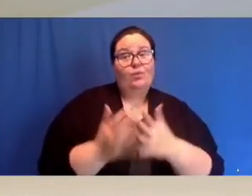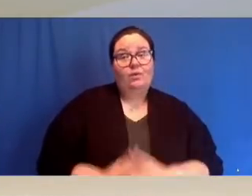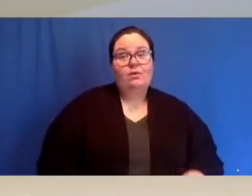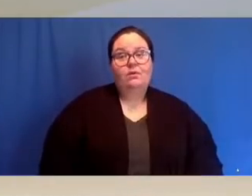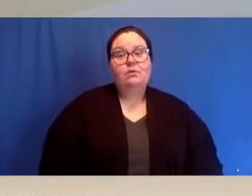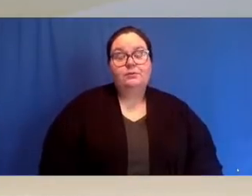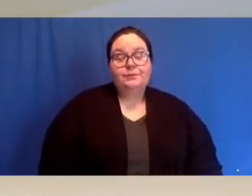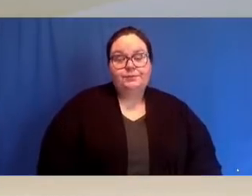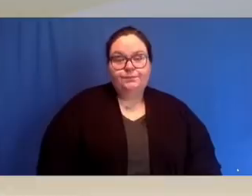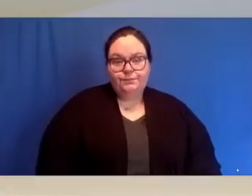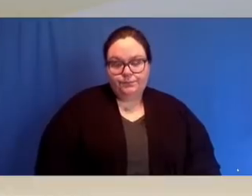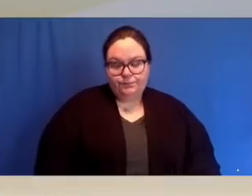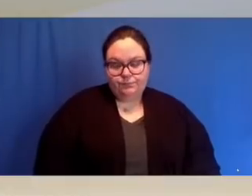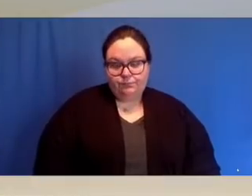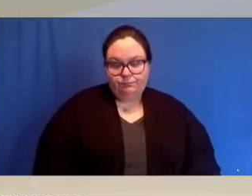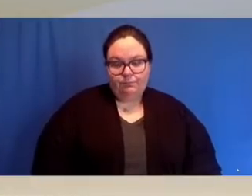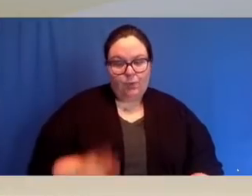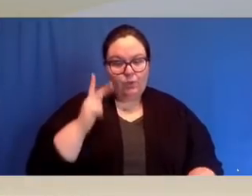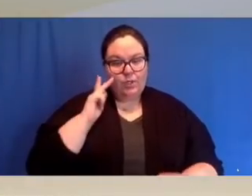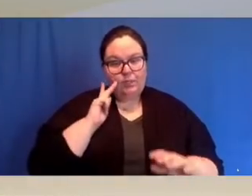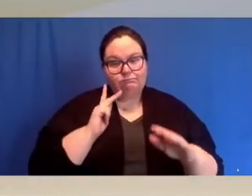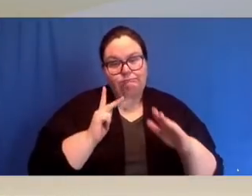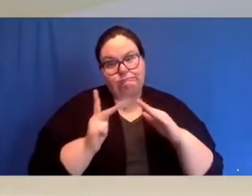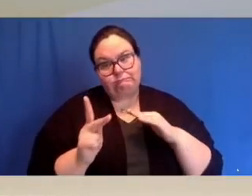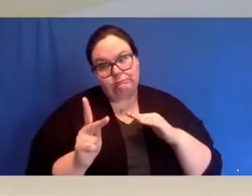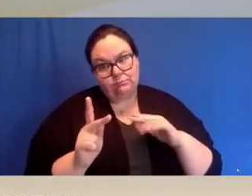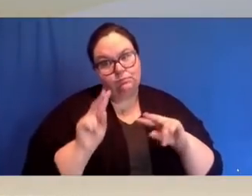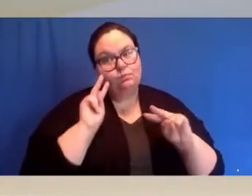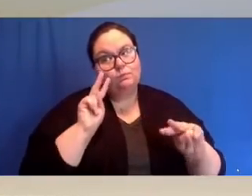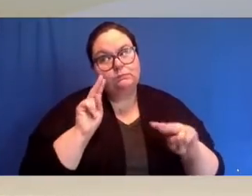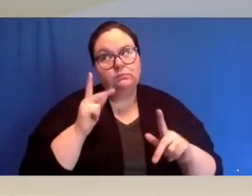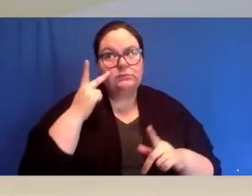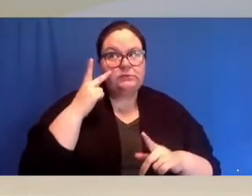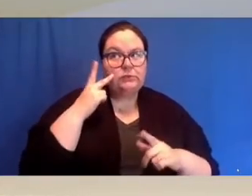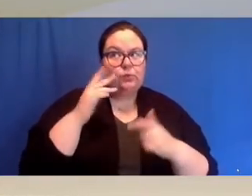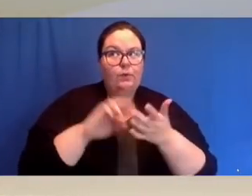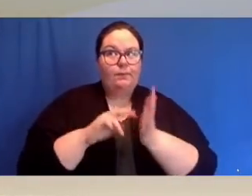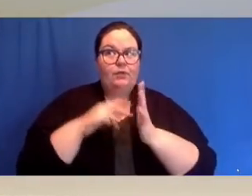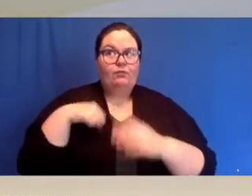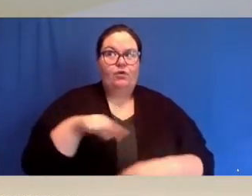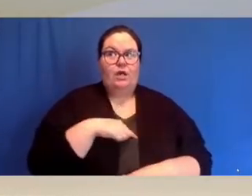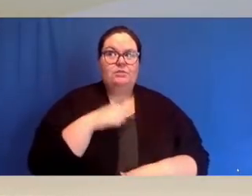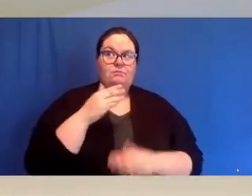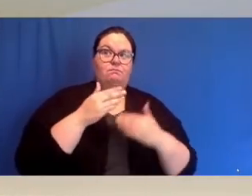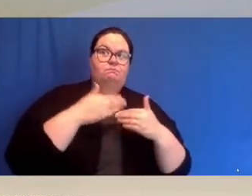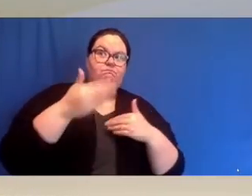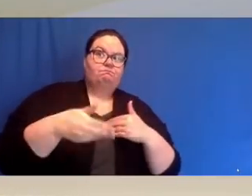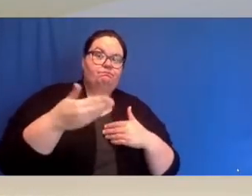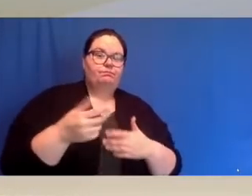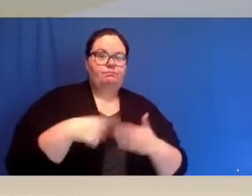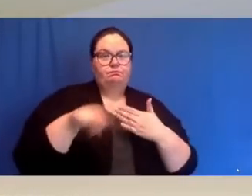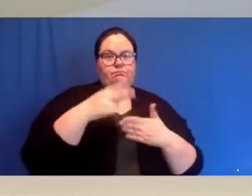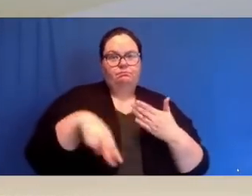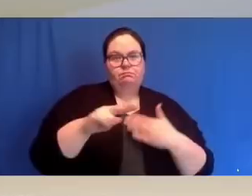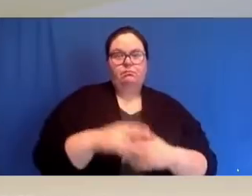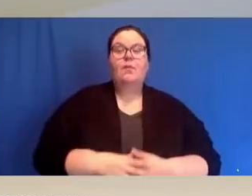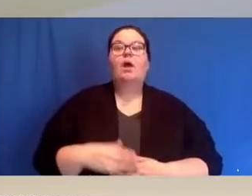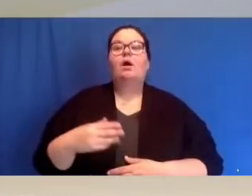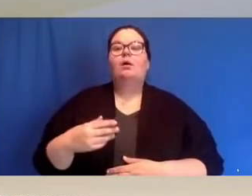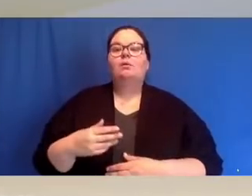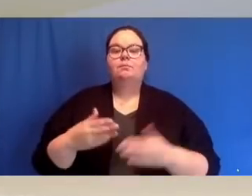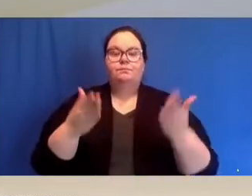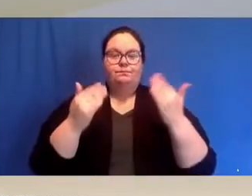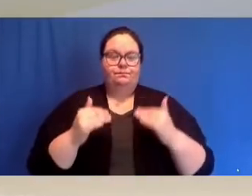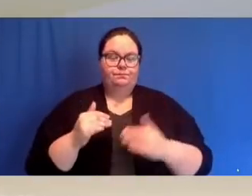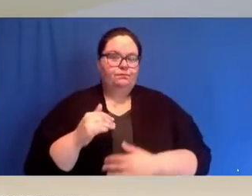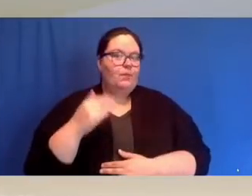we're looking ahead of what that could mean in the weeks ahead. I know in Ontario, the interval